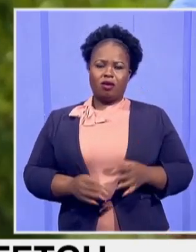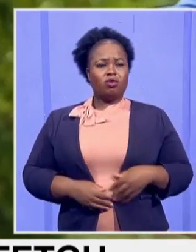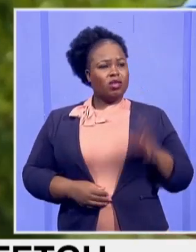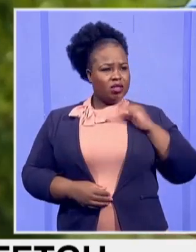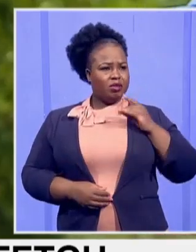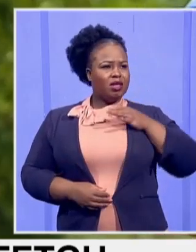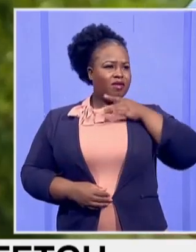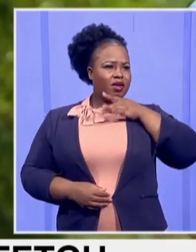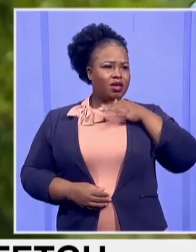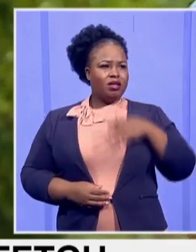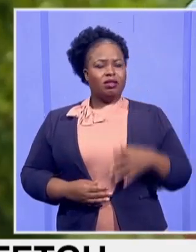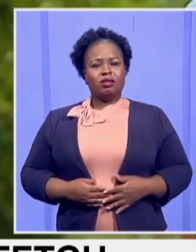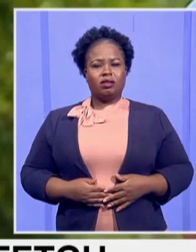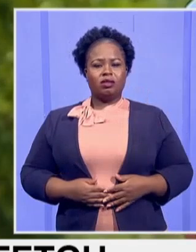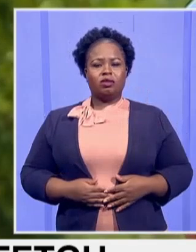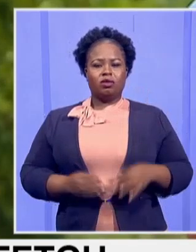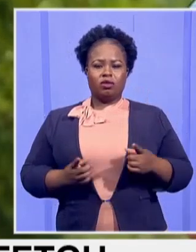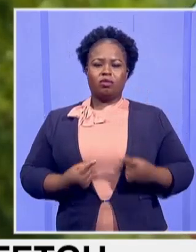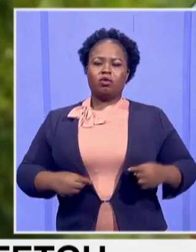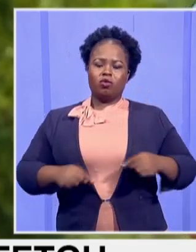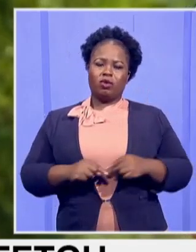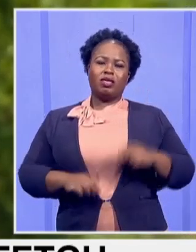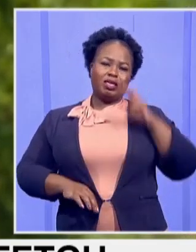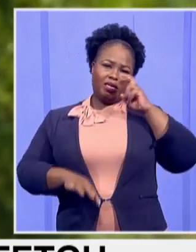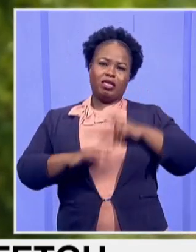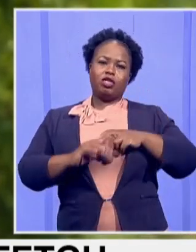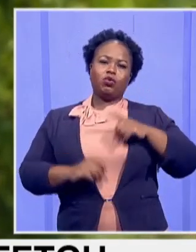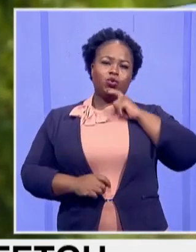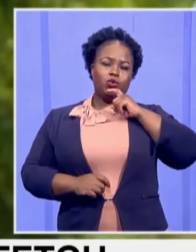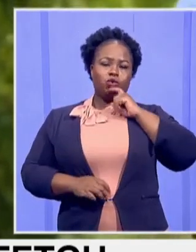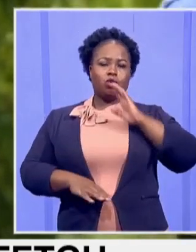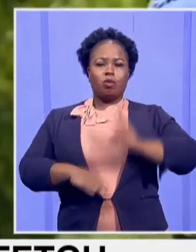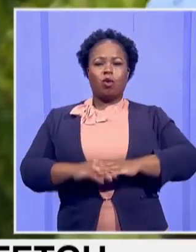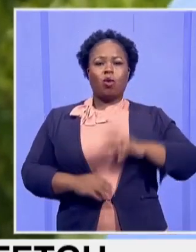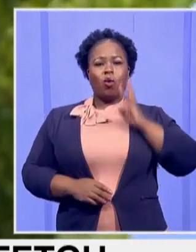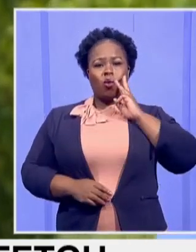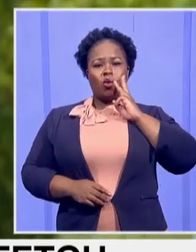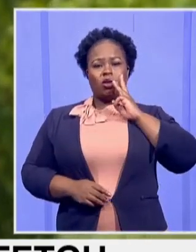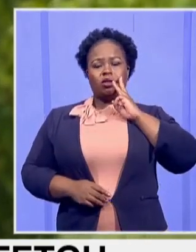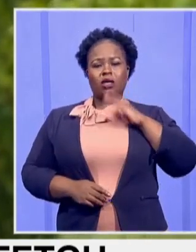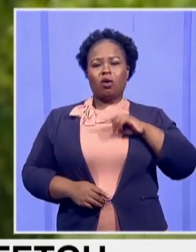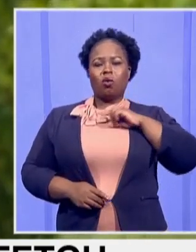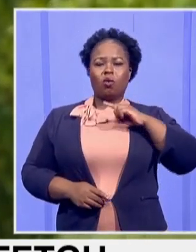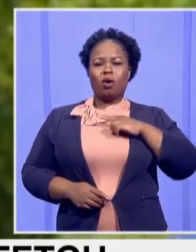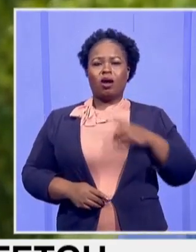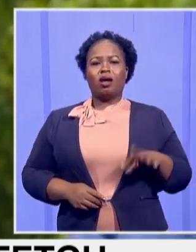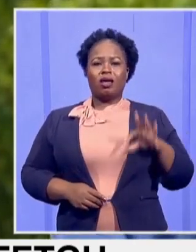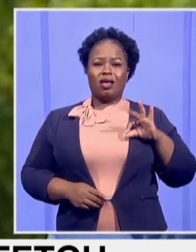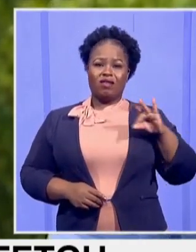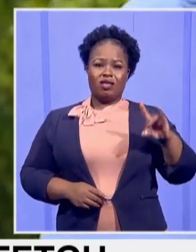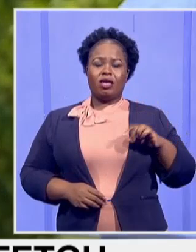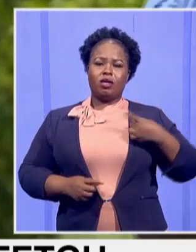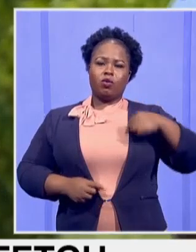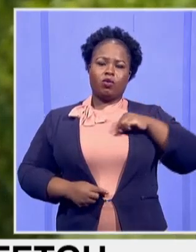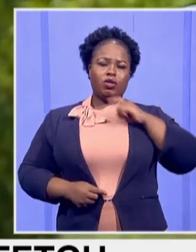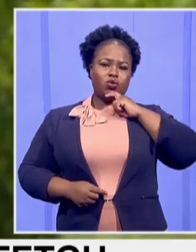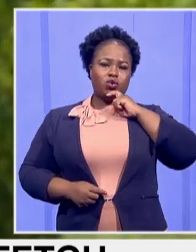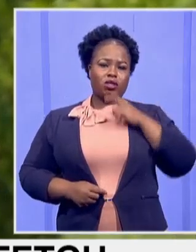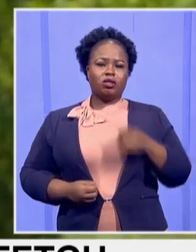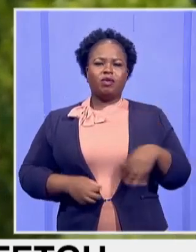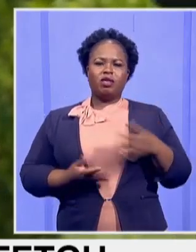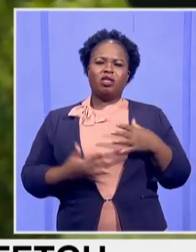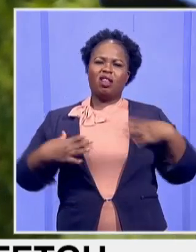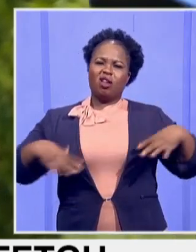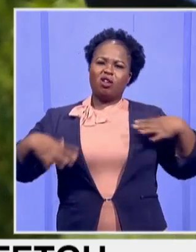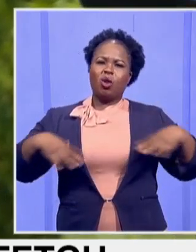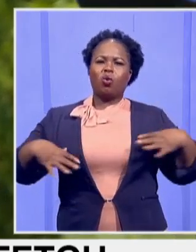it's fine. Ons moet baie water gebruik om ons higiëne op standaard te hou. Dat ons mense skoon is, dat ons klere